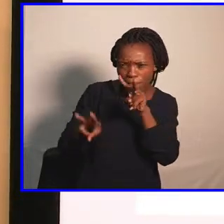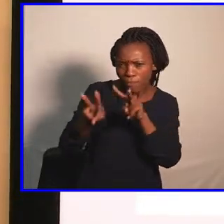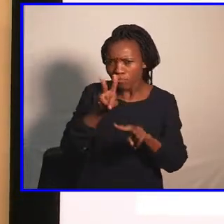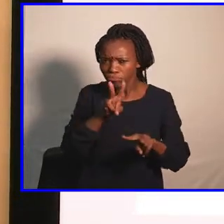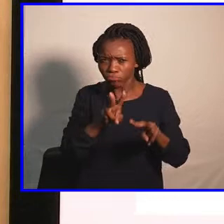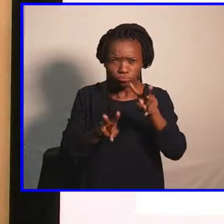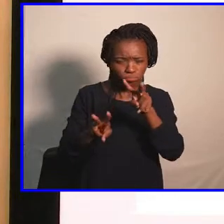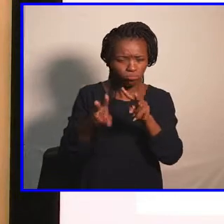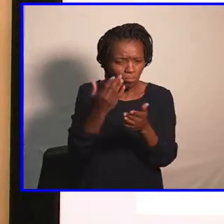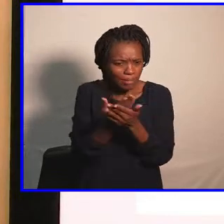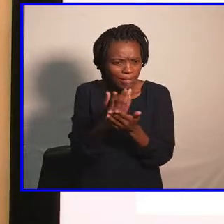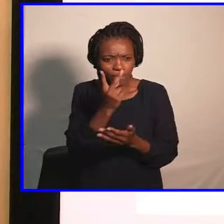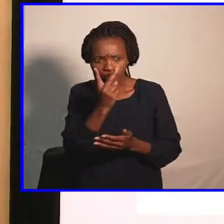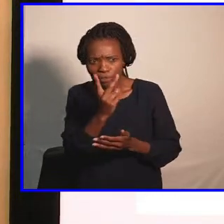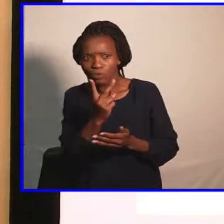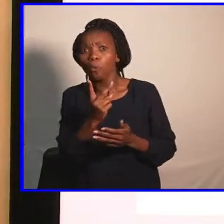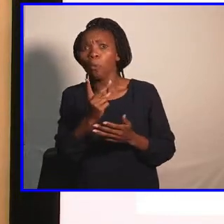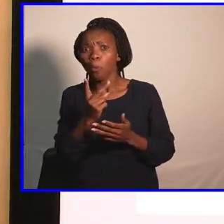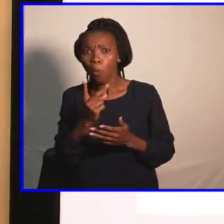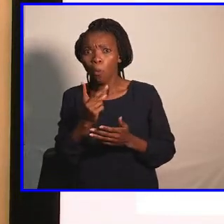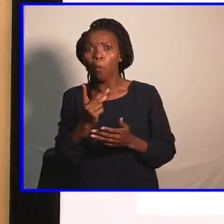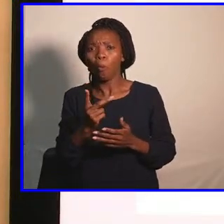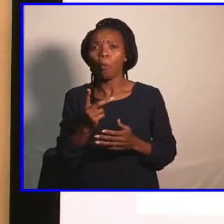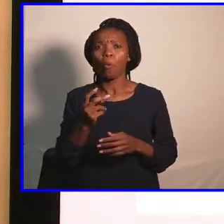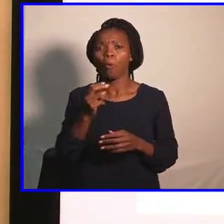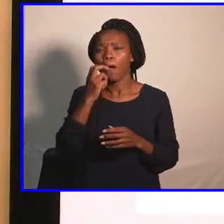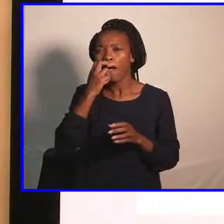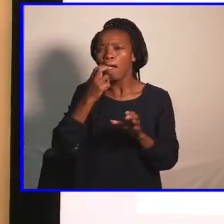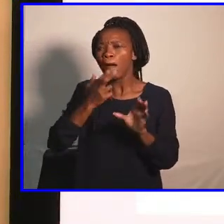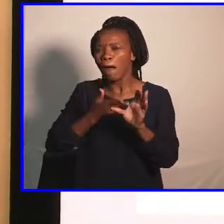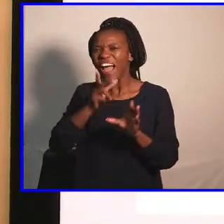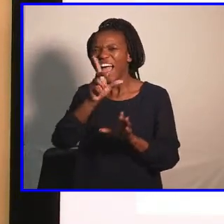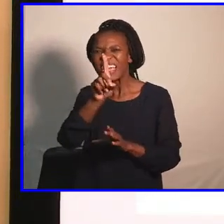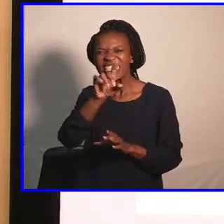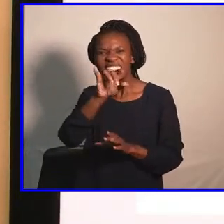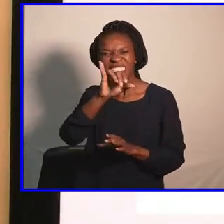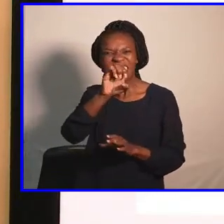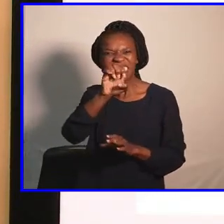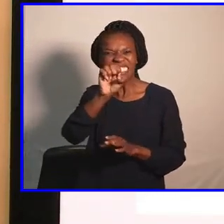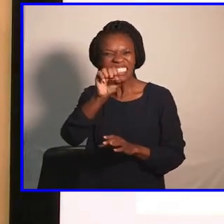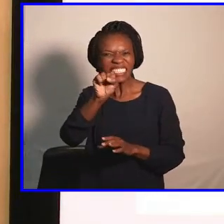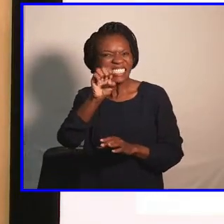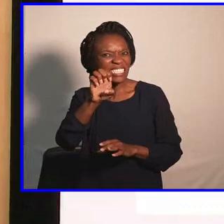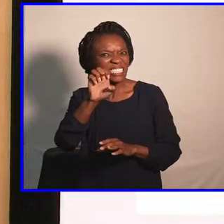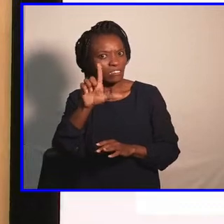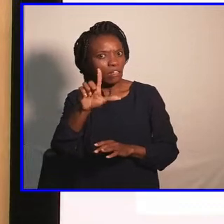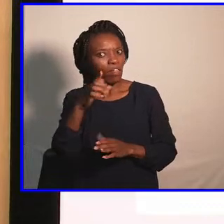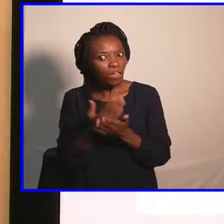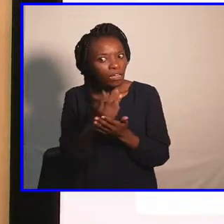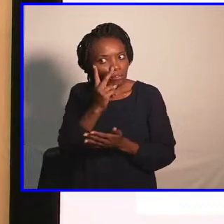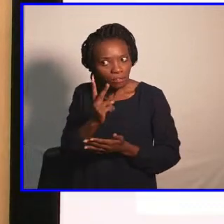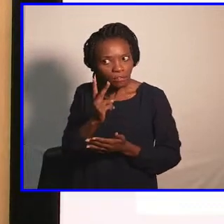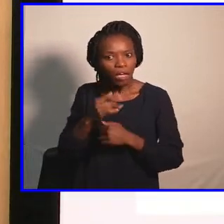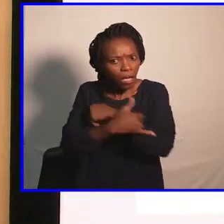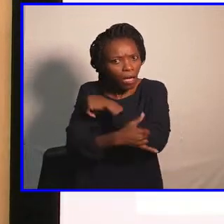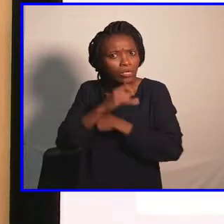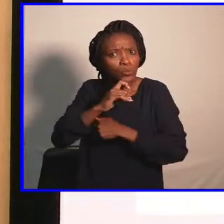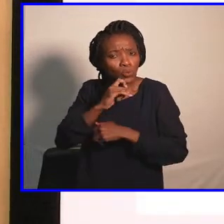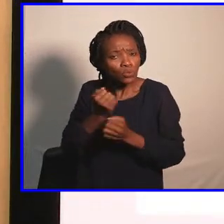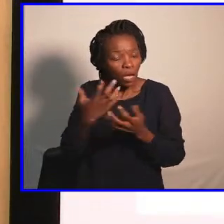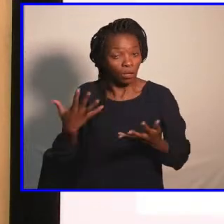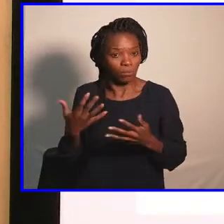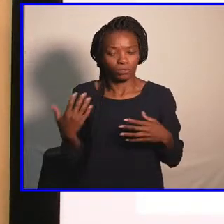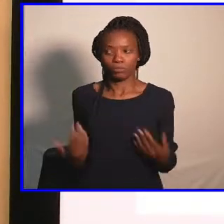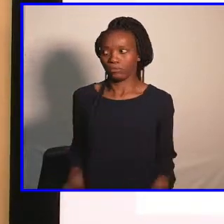you are able to see your diesel usage throughout the country. That, South Africans, I must say, is